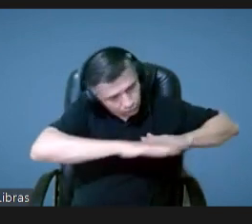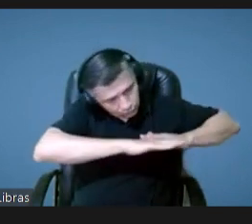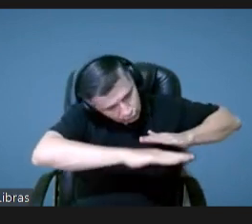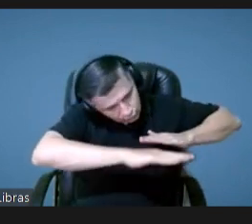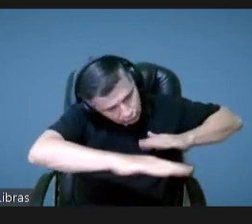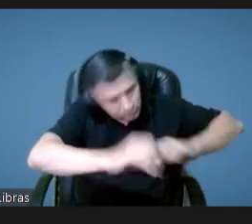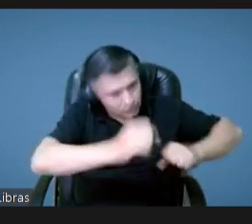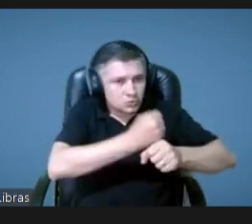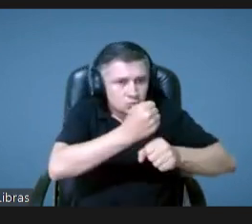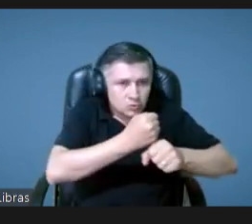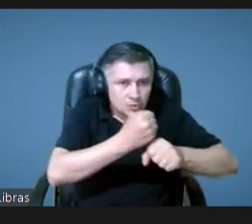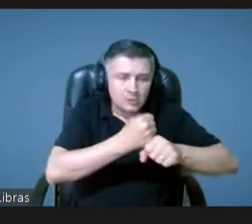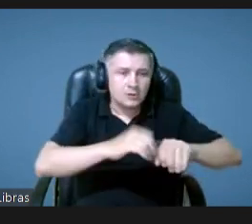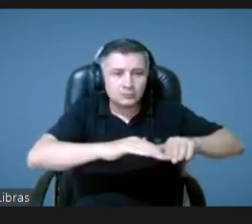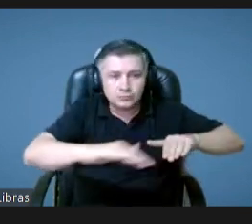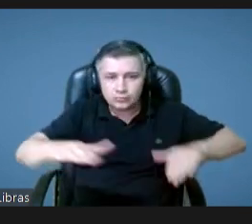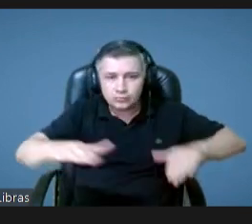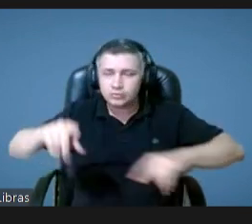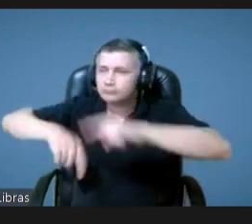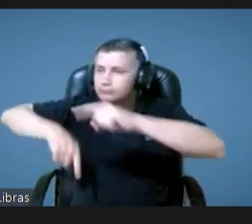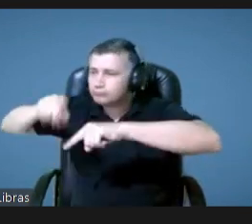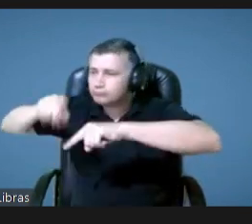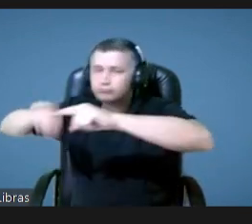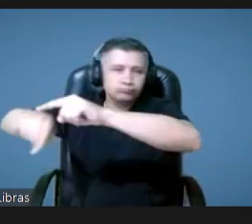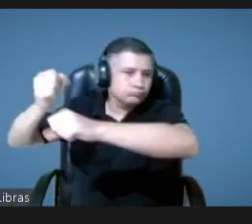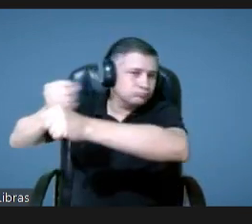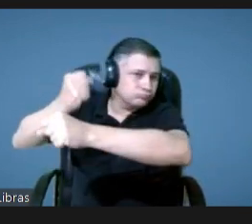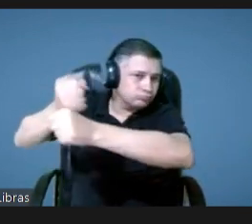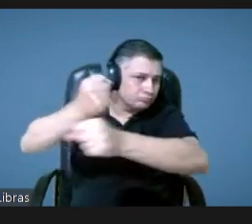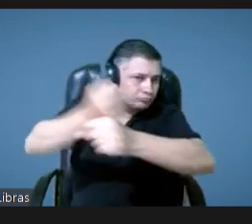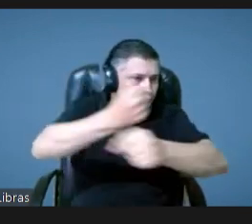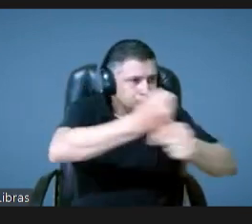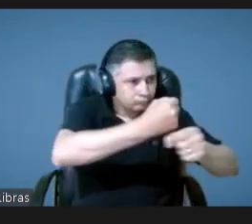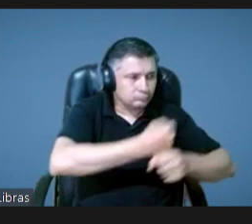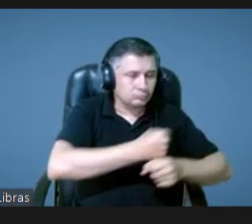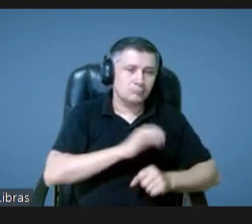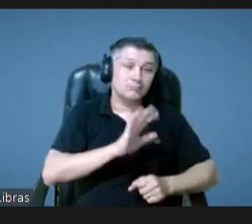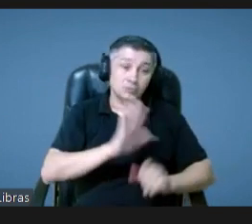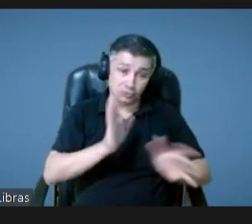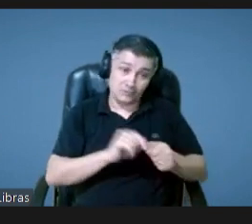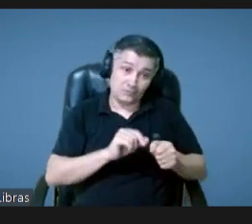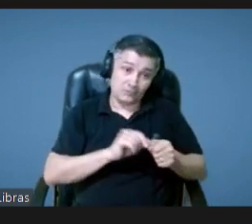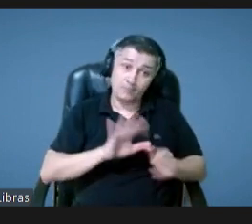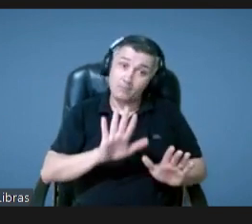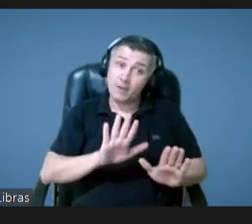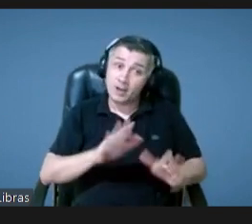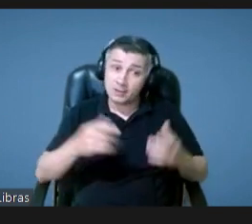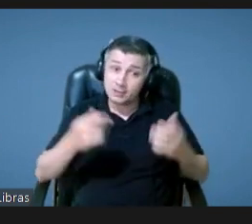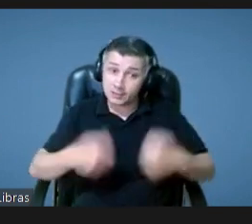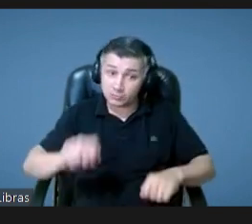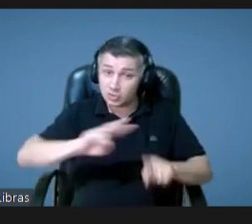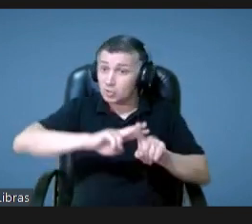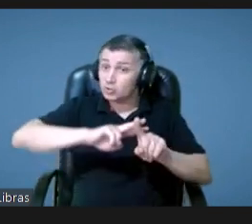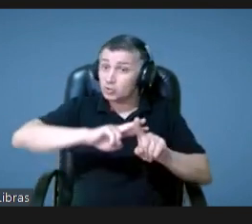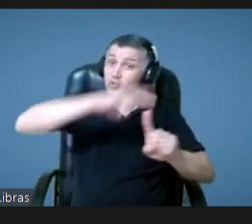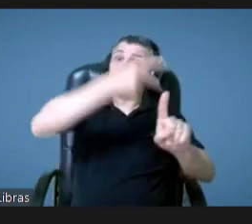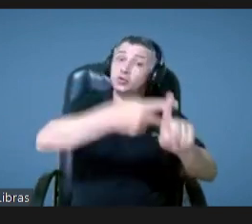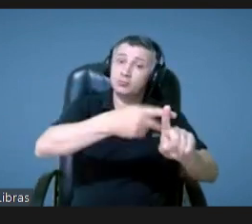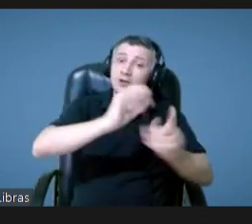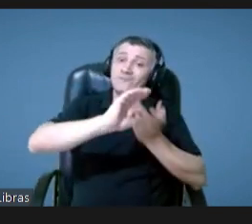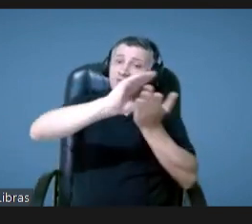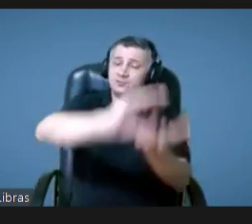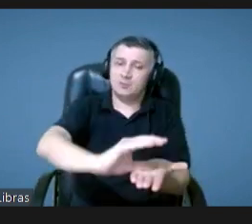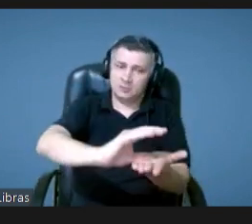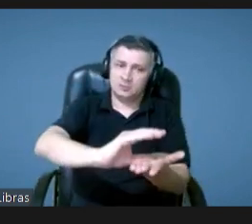mean, investments made, for example, in earthworks, in runways. This